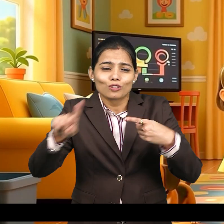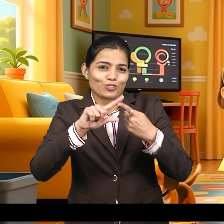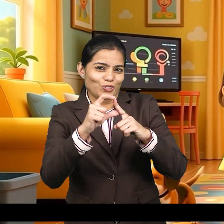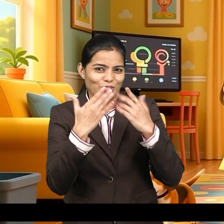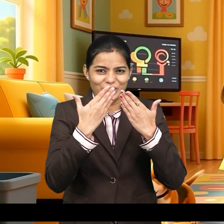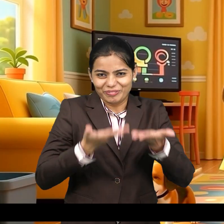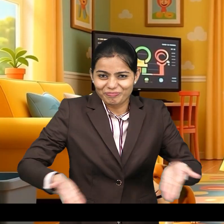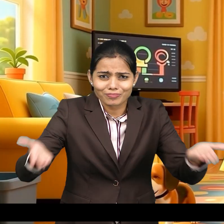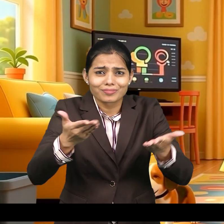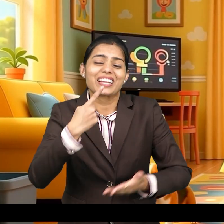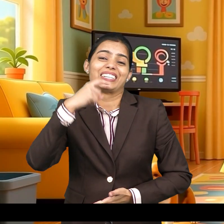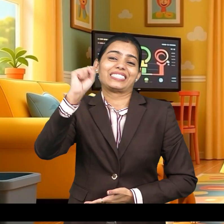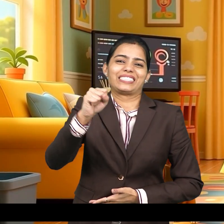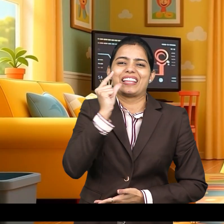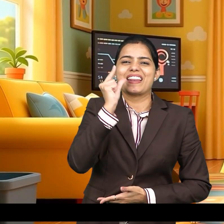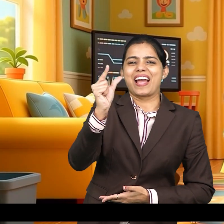Yes, Uncle.